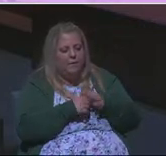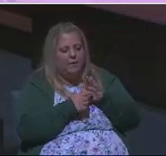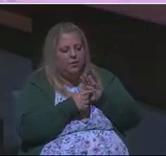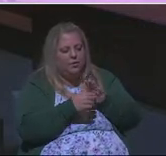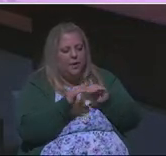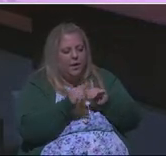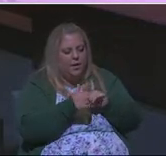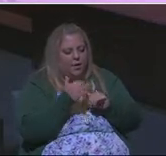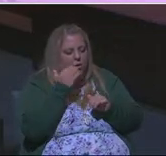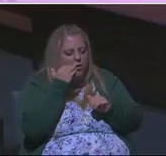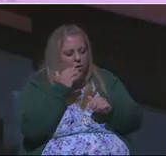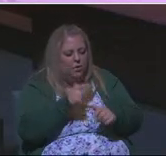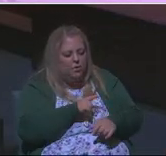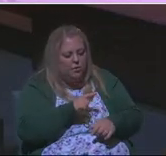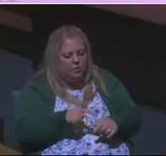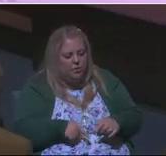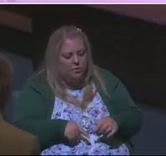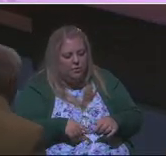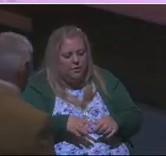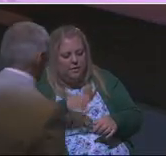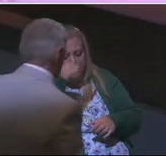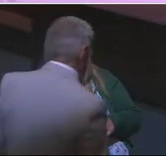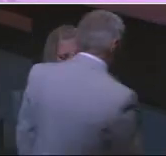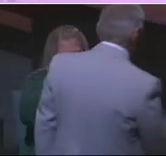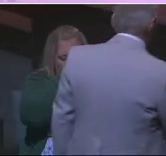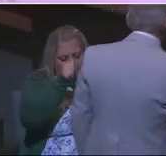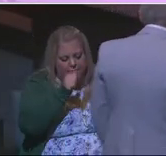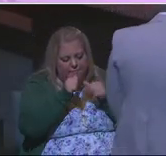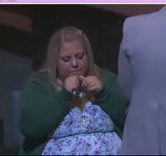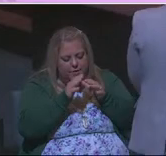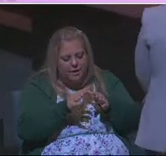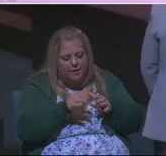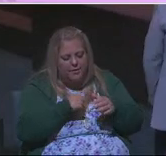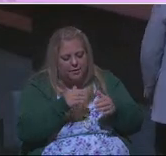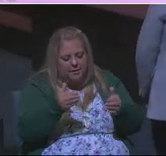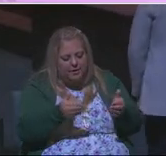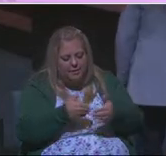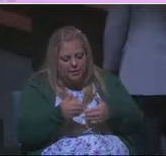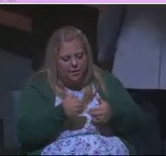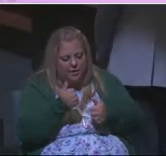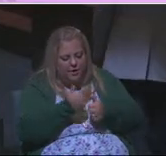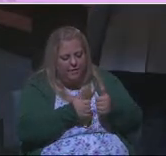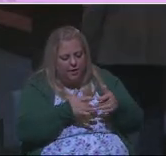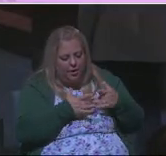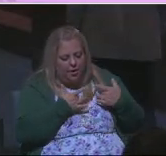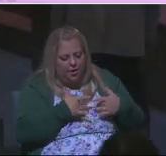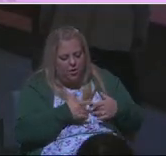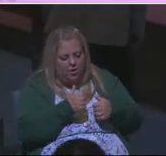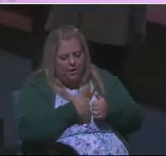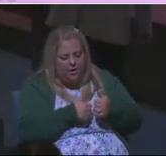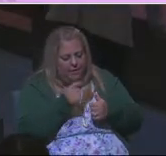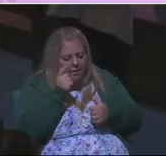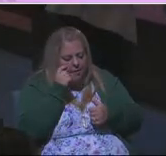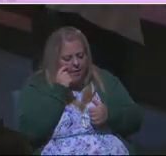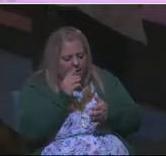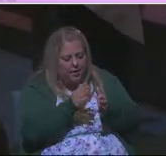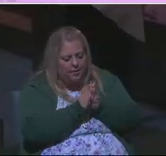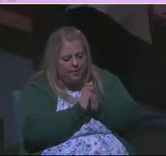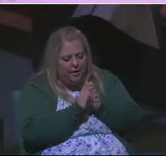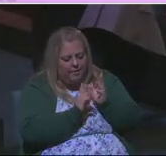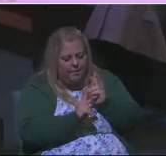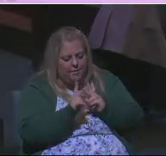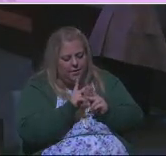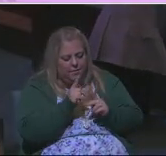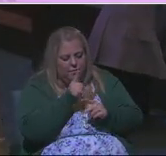you leave today. Father, bless this invitation, every heart and life. I pray today for these who raise their hands that